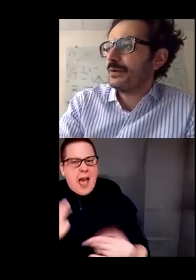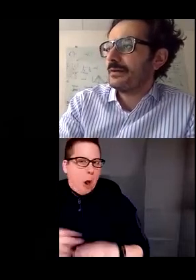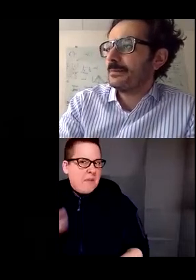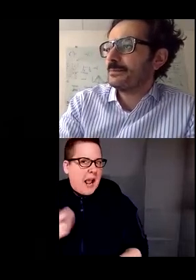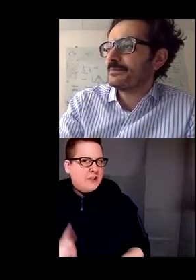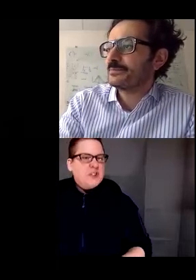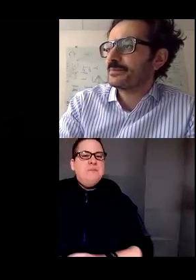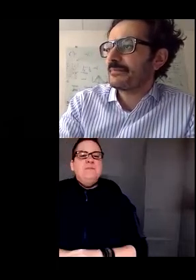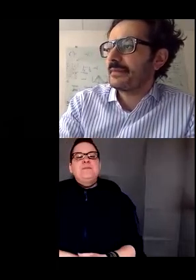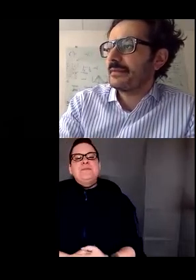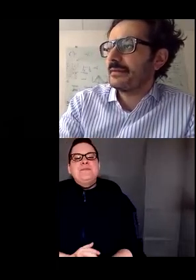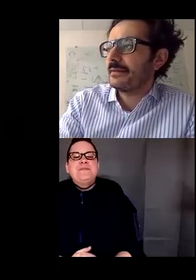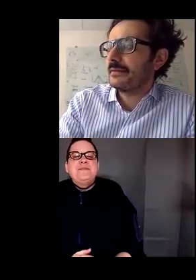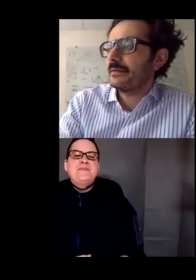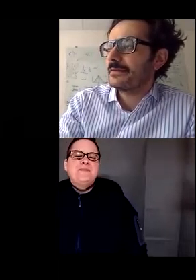So